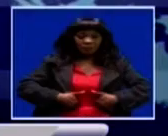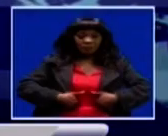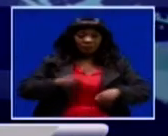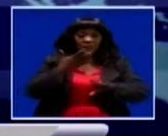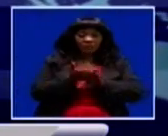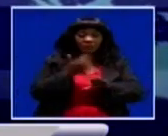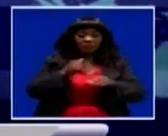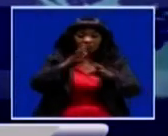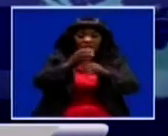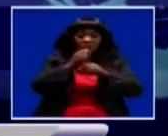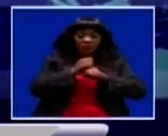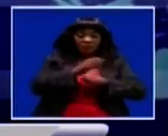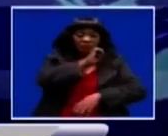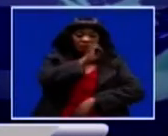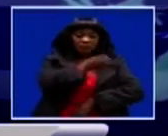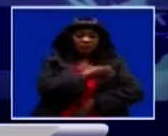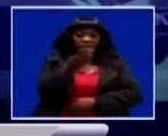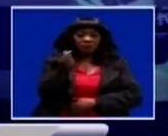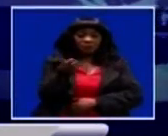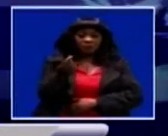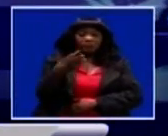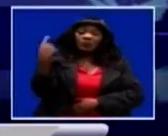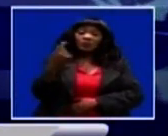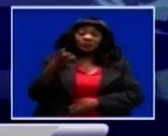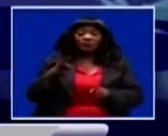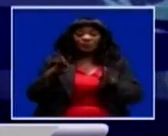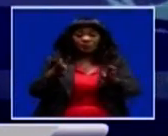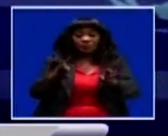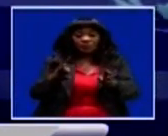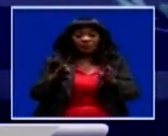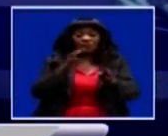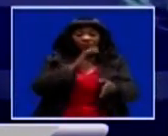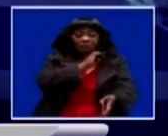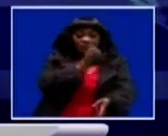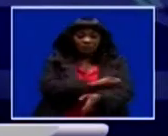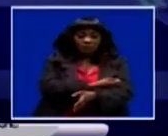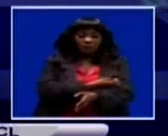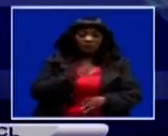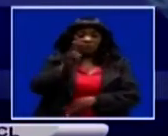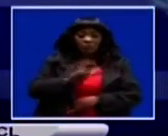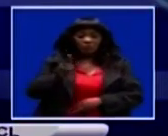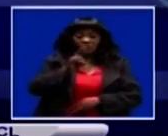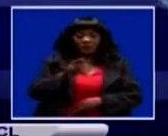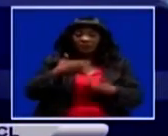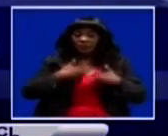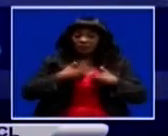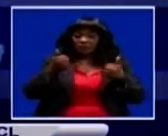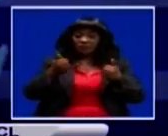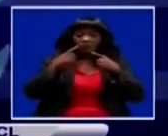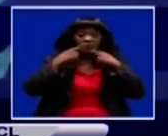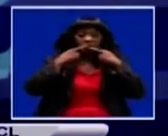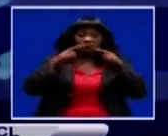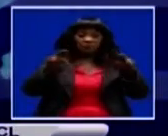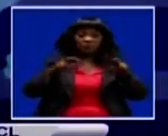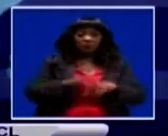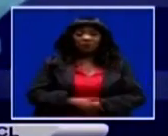are empowered. Chris Jinda says this is the only way such empowerment would yield tangible results. Mr. Jinda